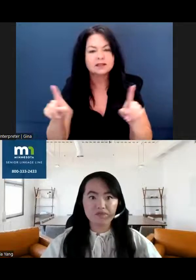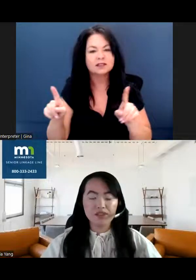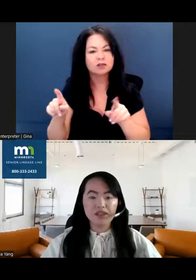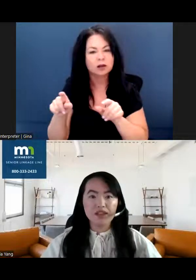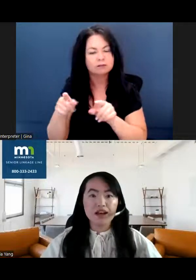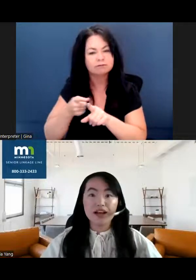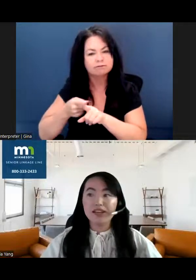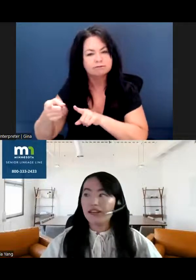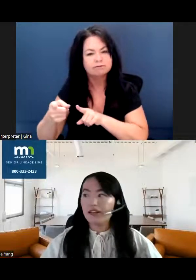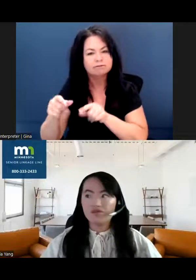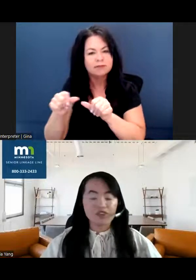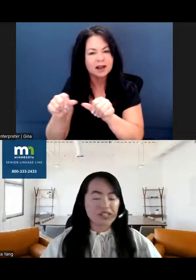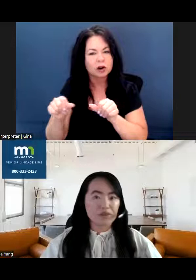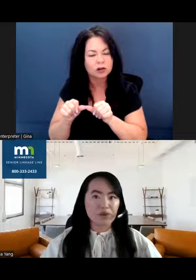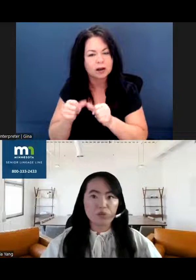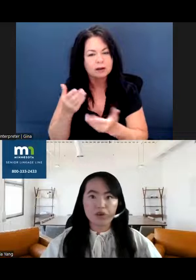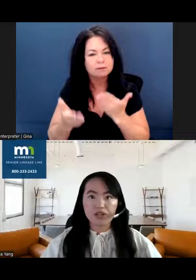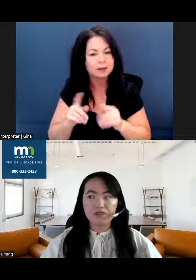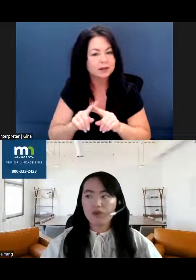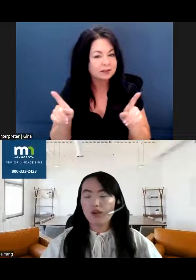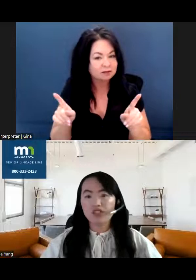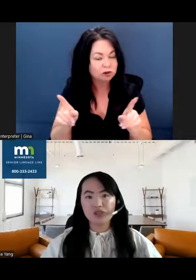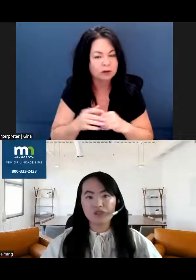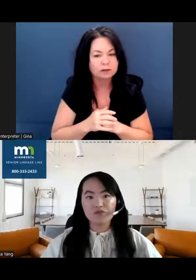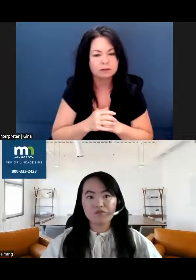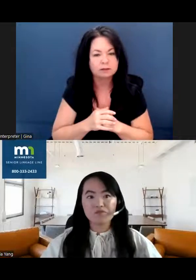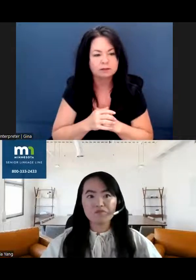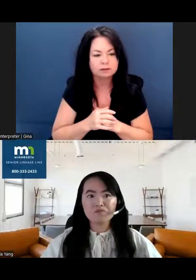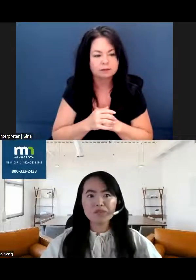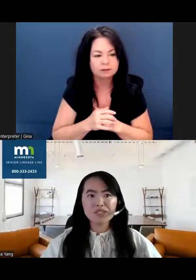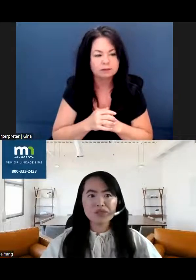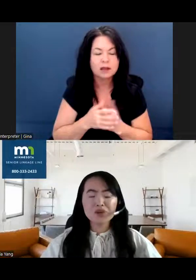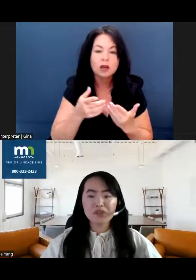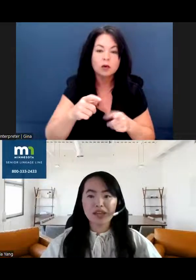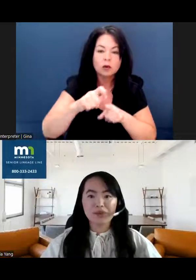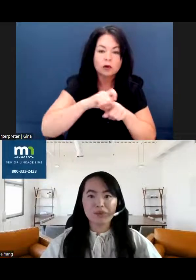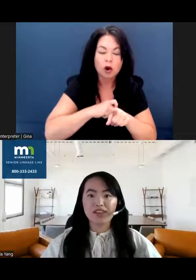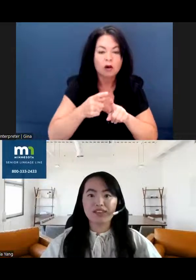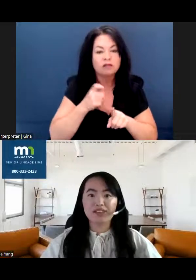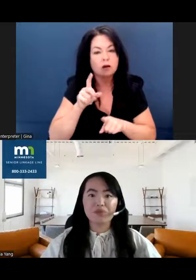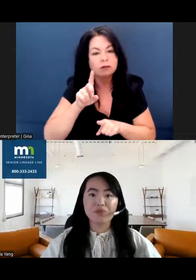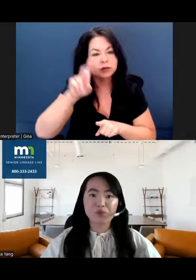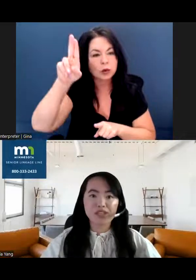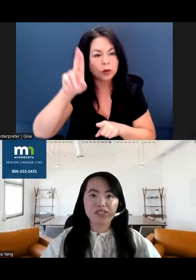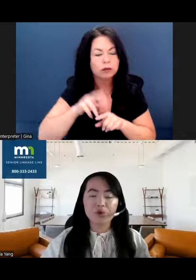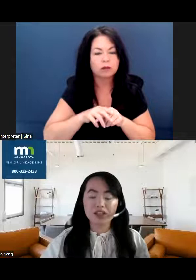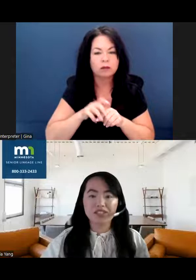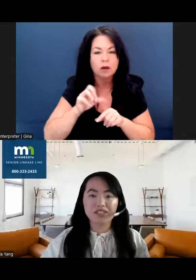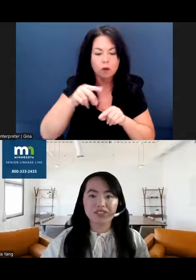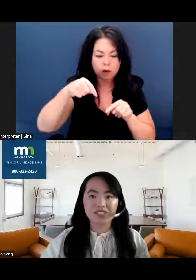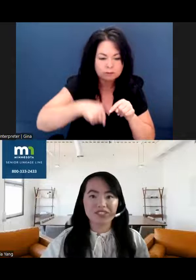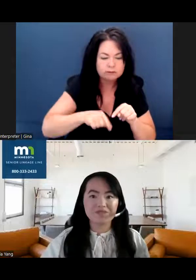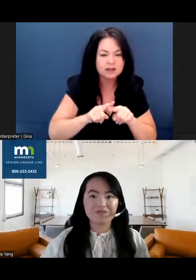aging, for example, in Warren or Duluth. But do know that we provide the same great